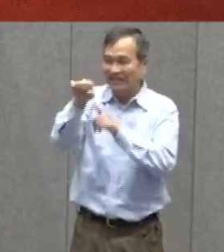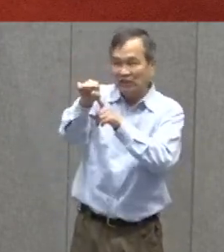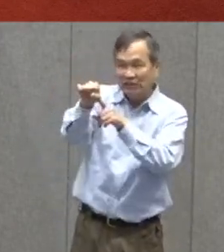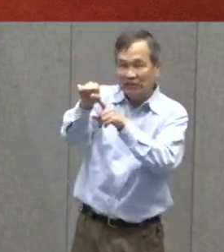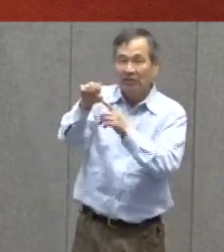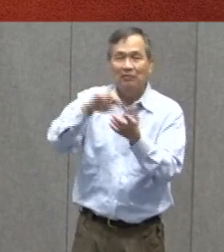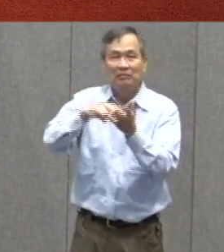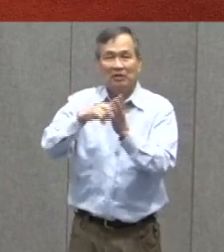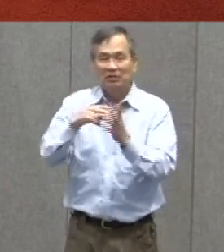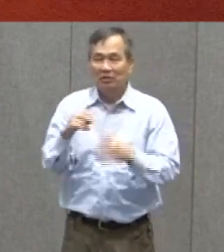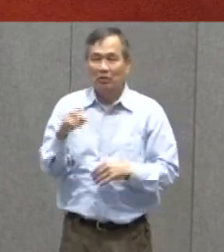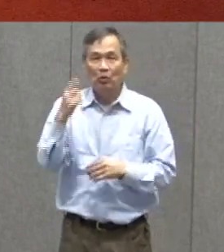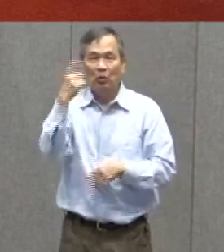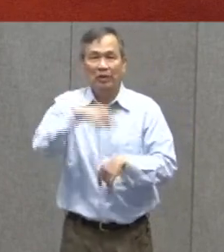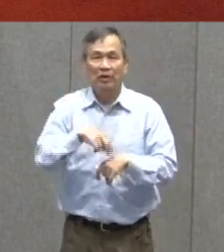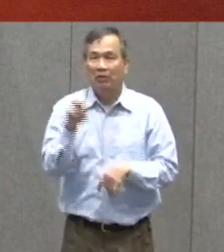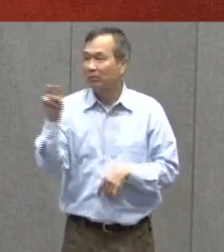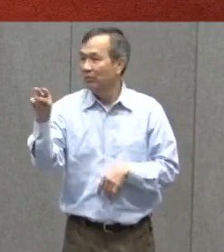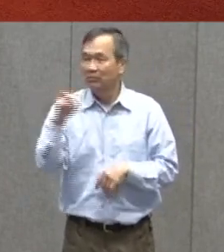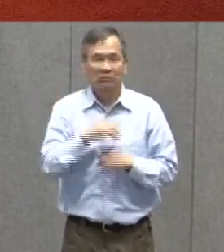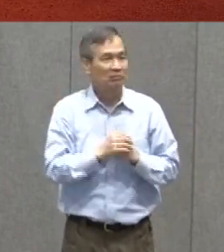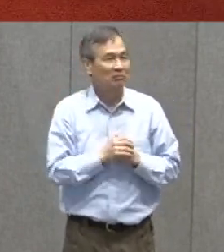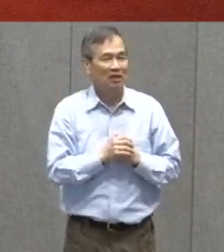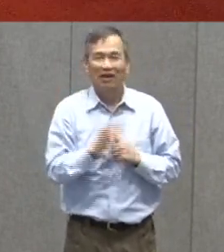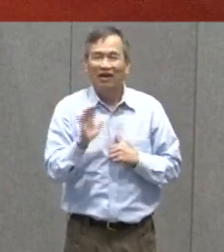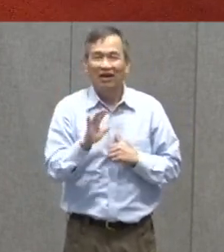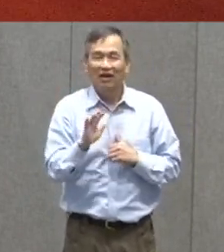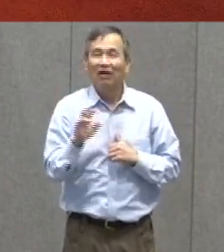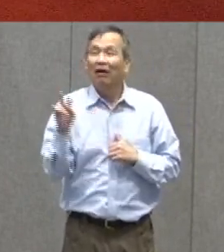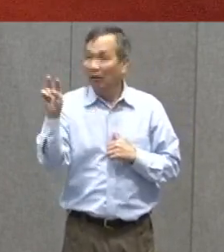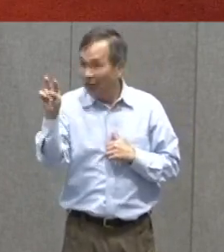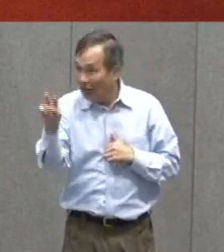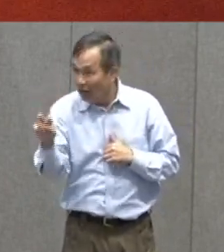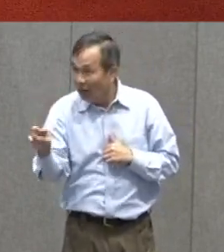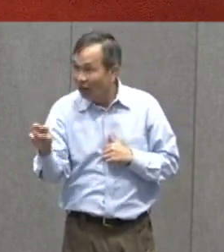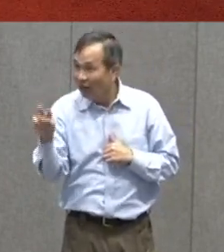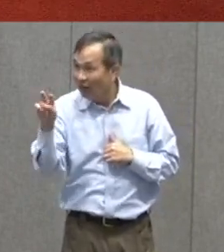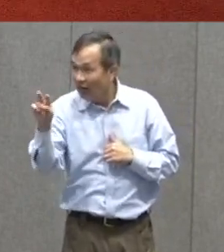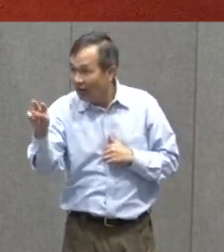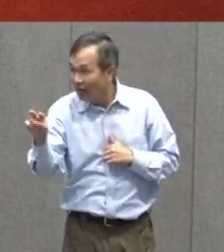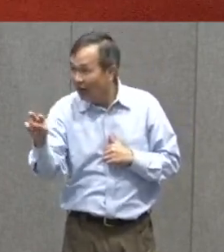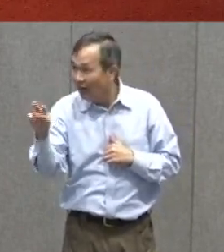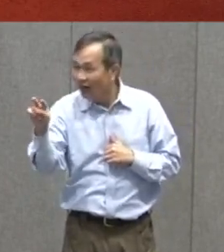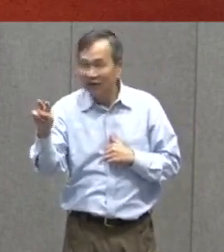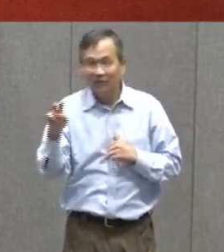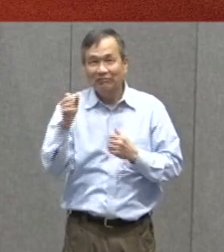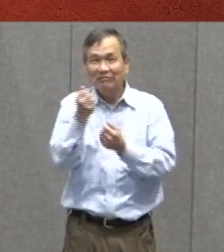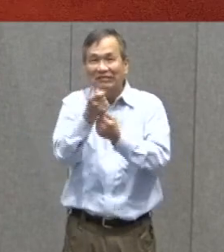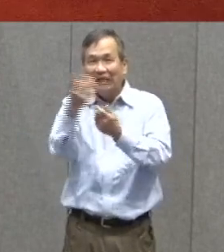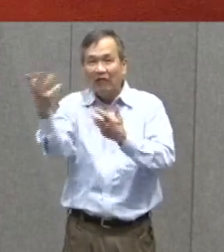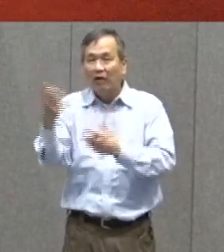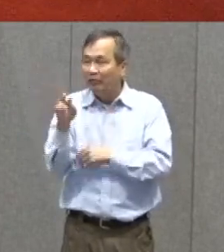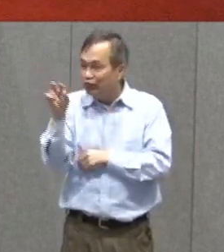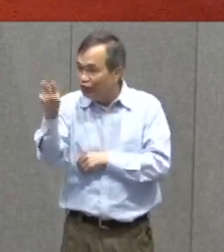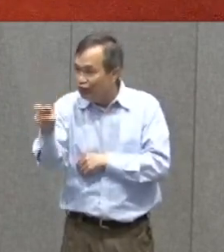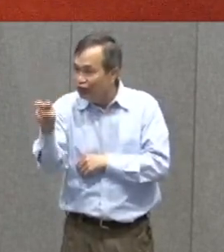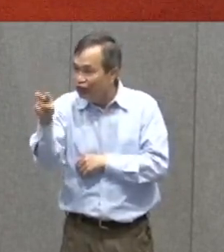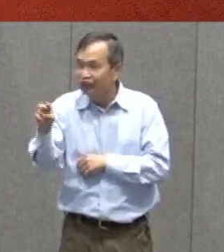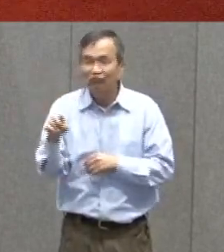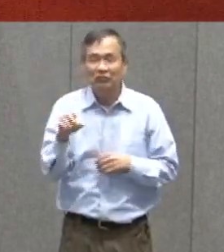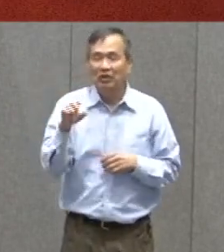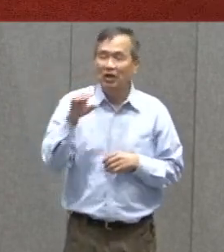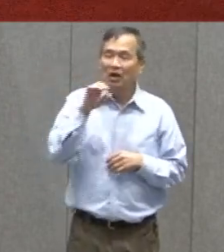be making more than just one observation. So it'll be observations. On the other side, you will then